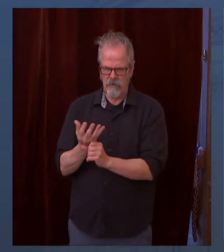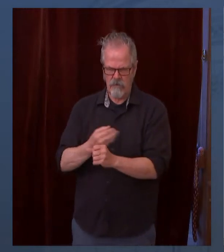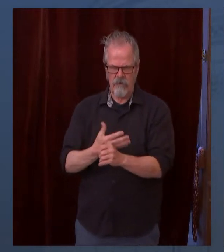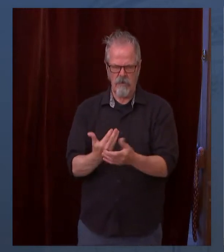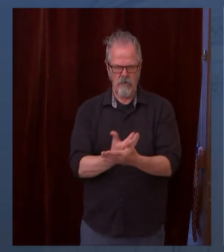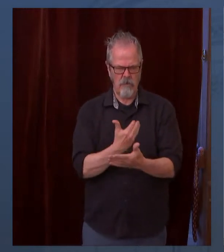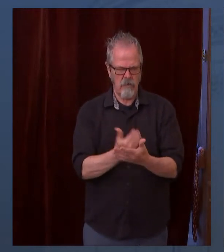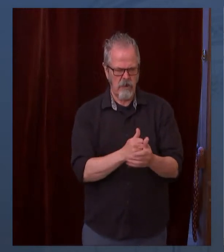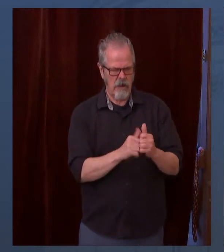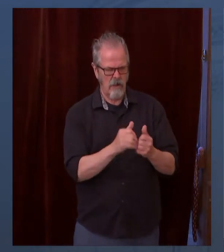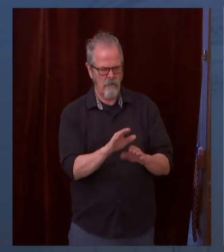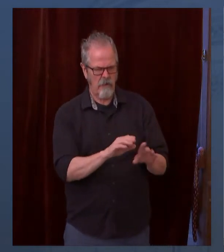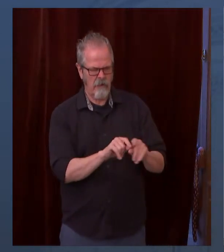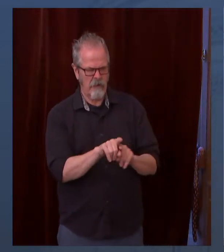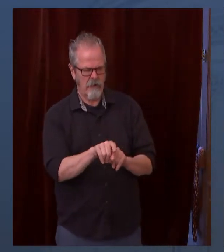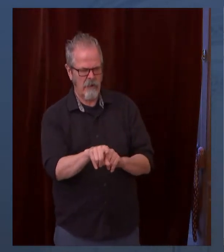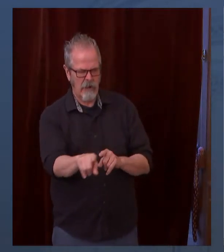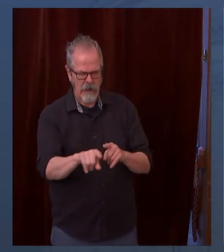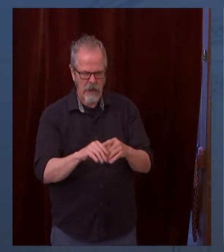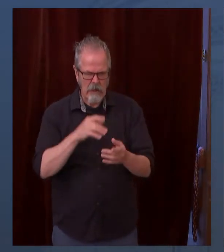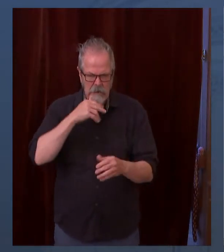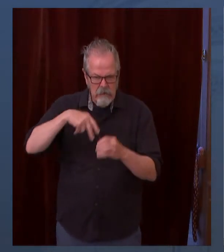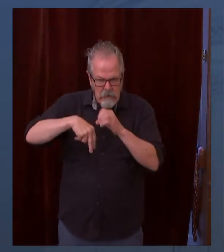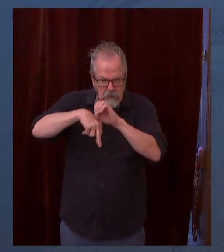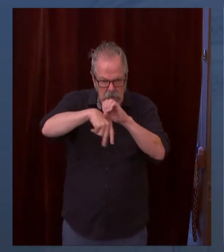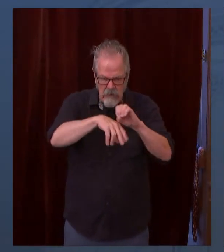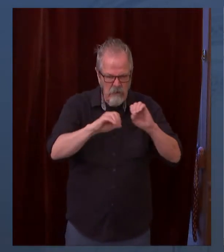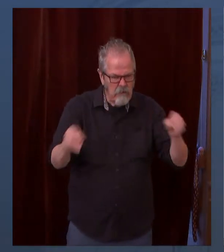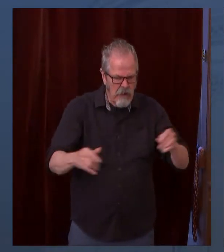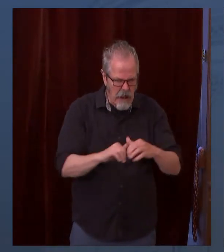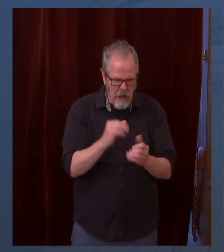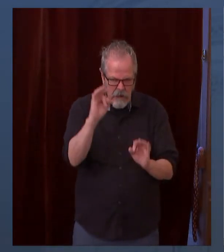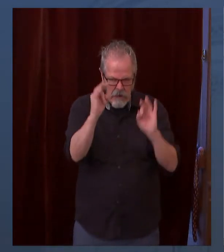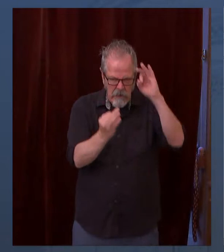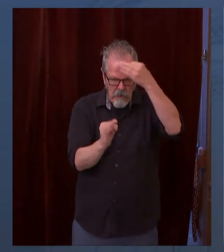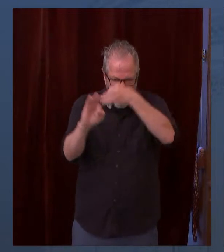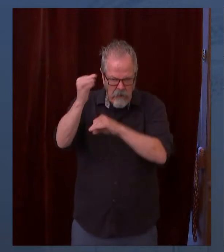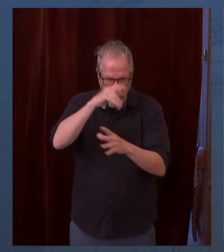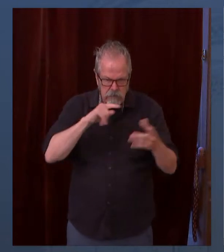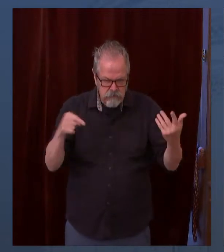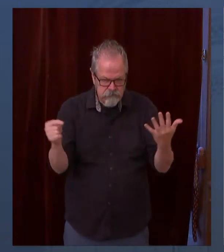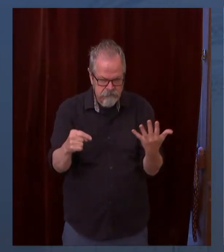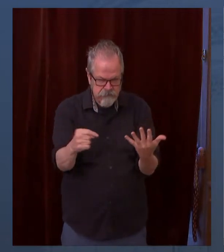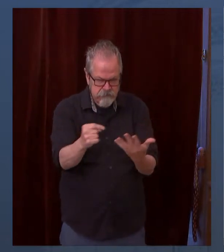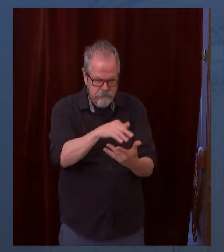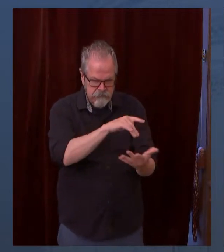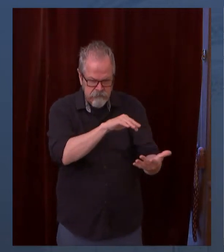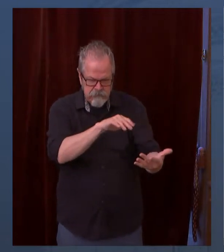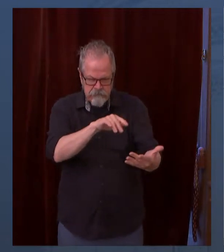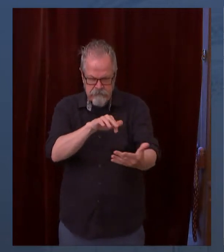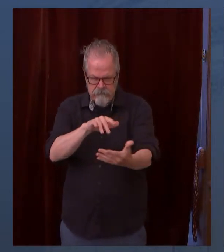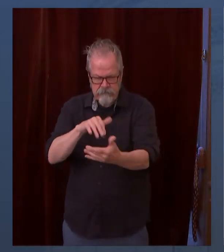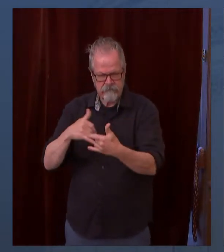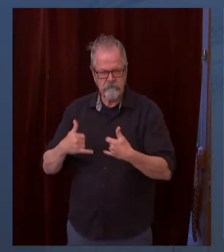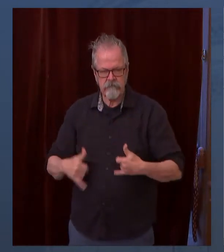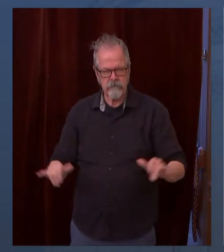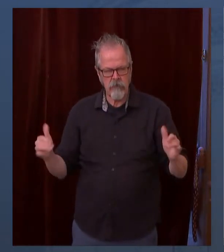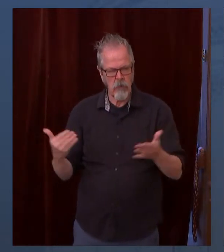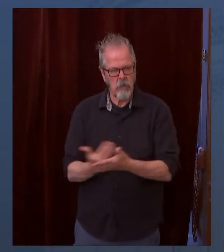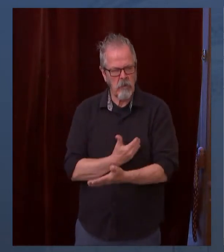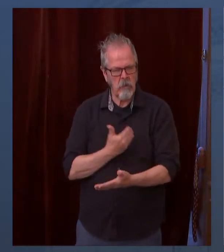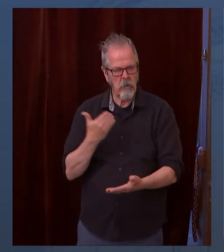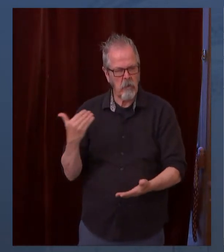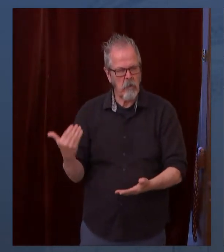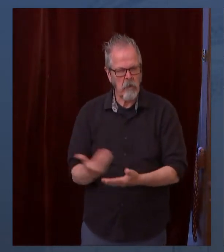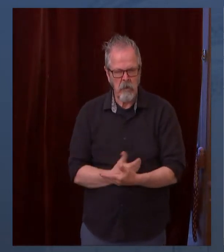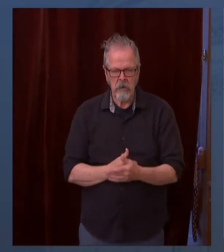at the same time we may be seeing some of that increase now, we are at the same time confident that we have saved